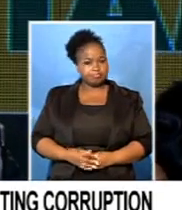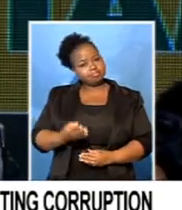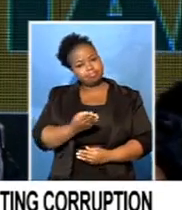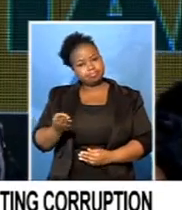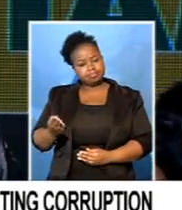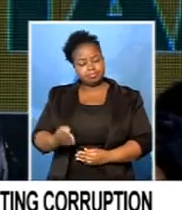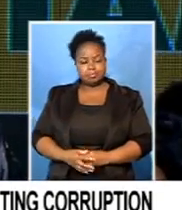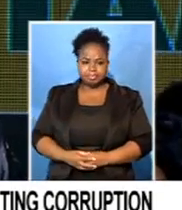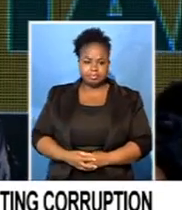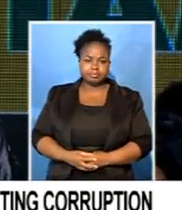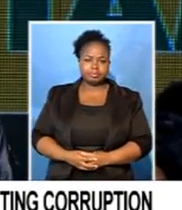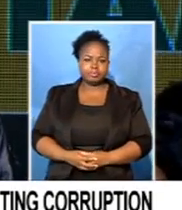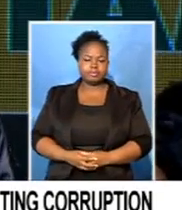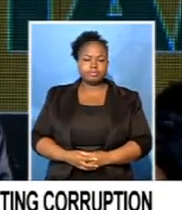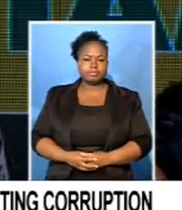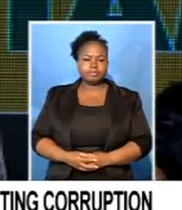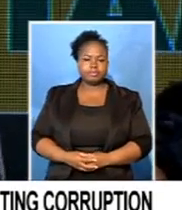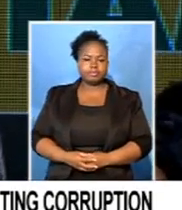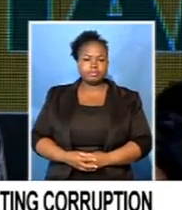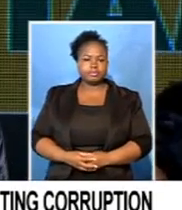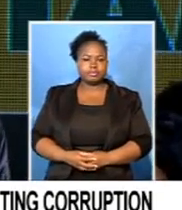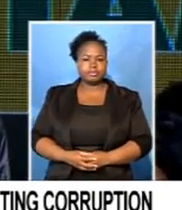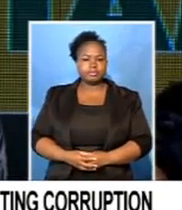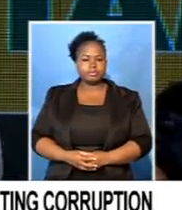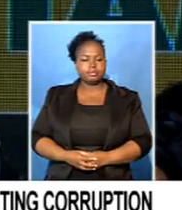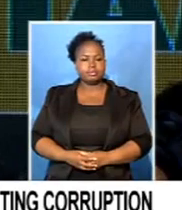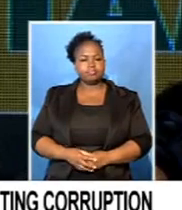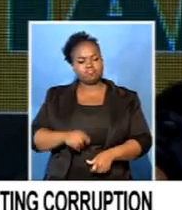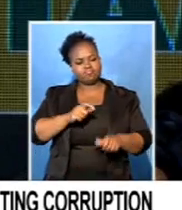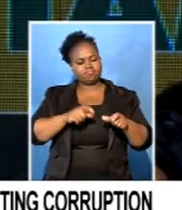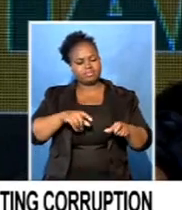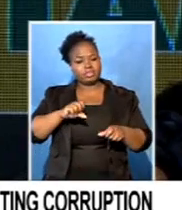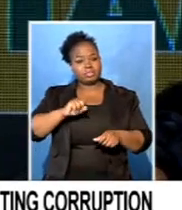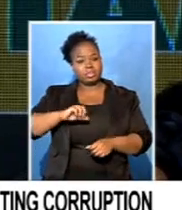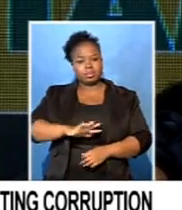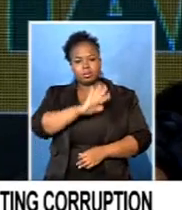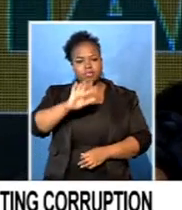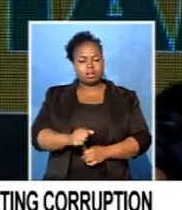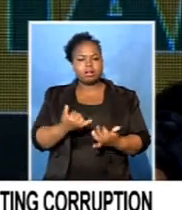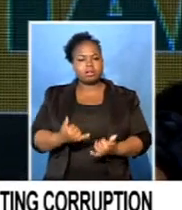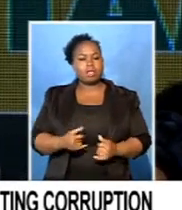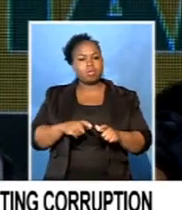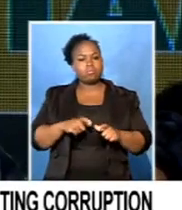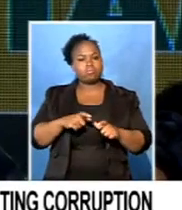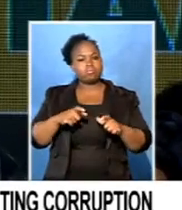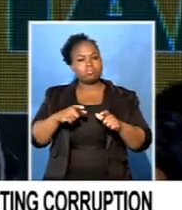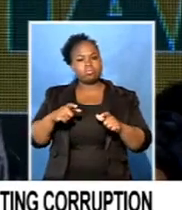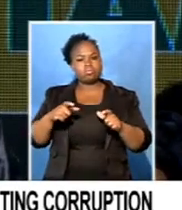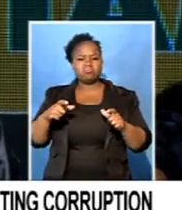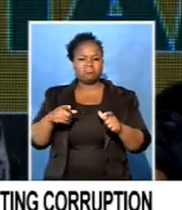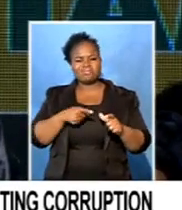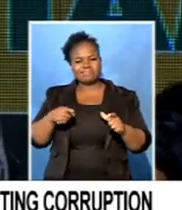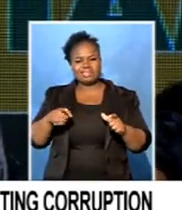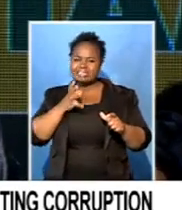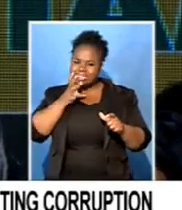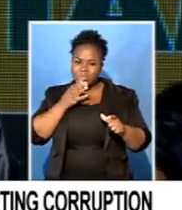Comrades, the South African population is becoming increasingly